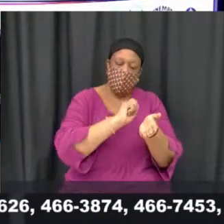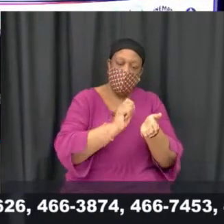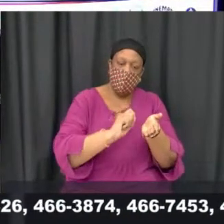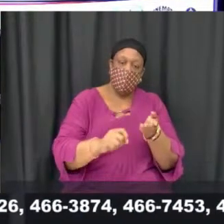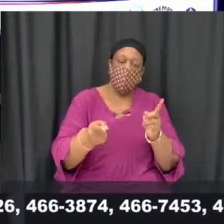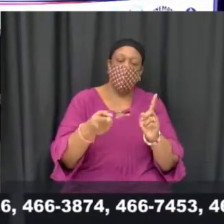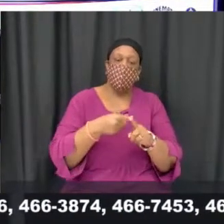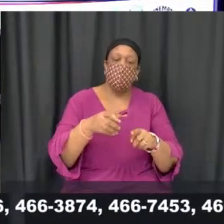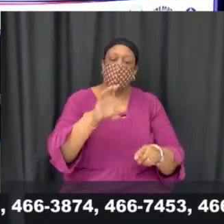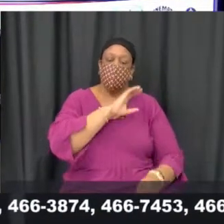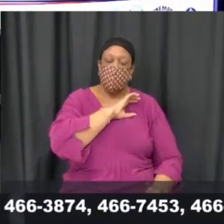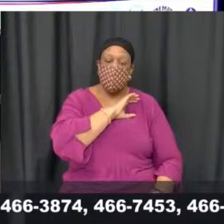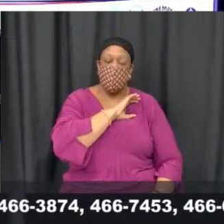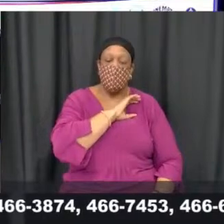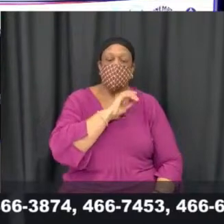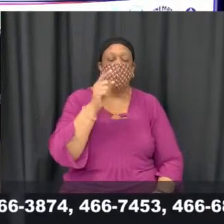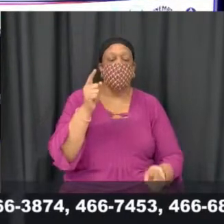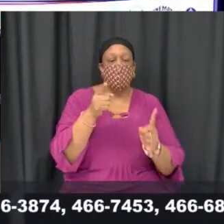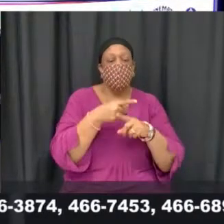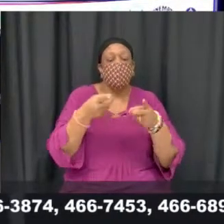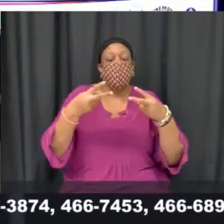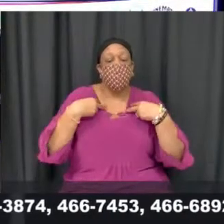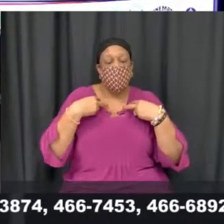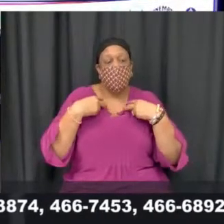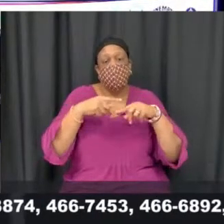to host inter-teams and